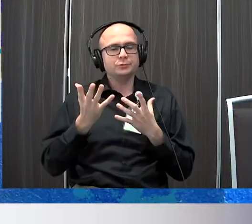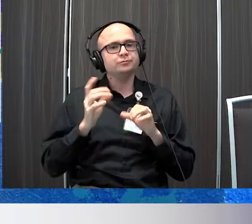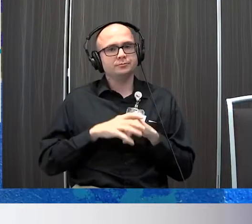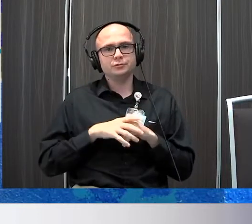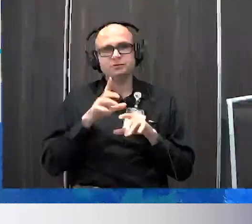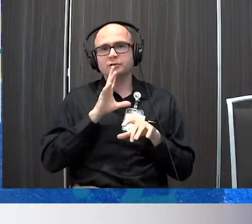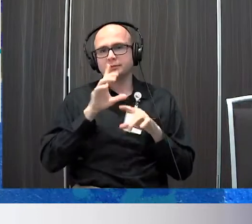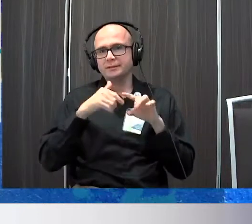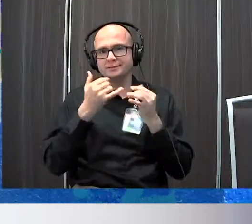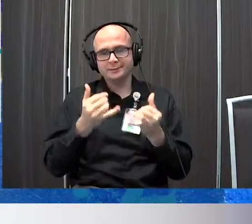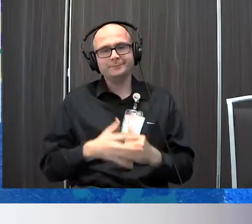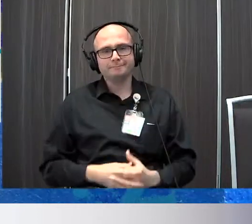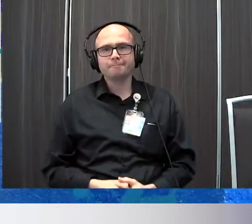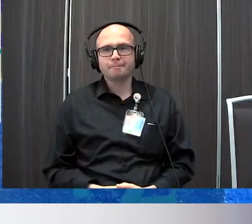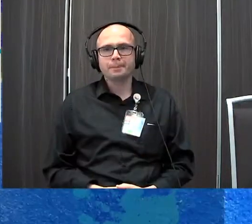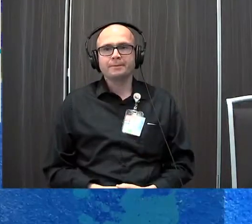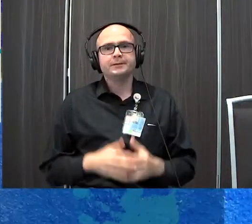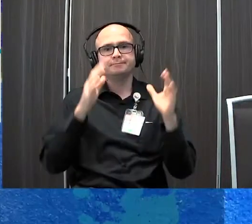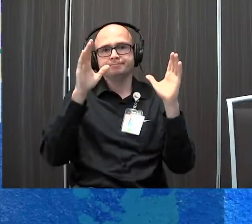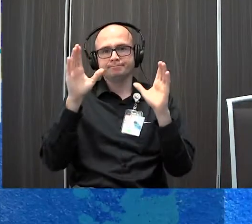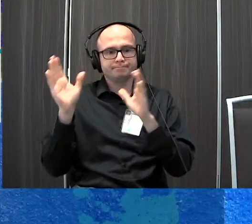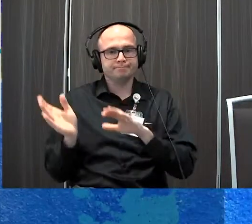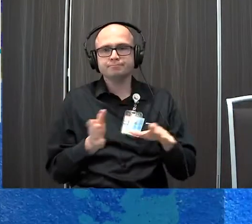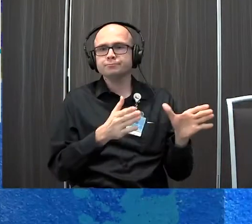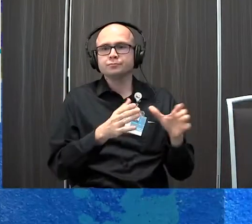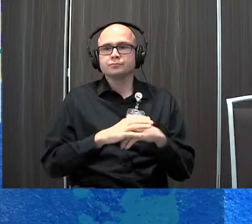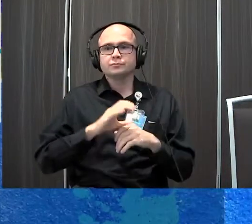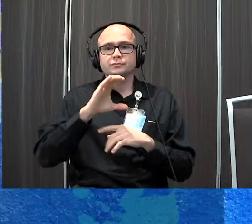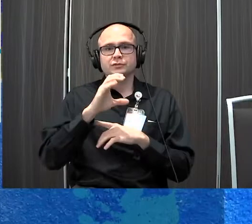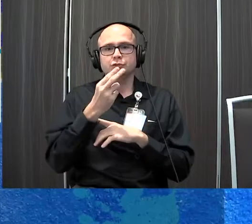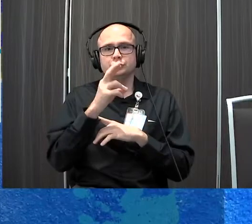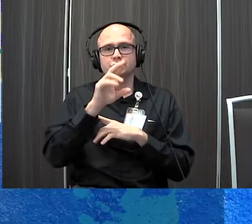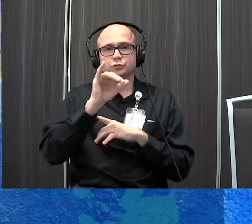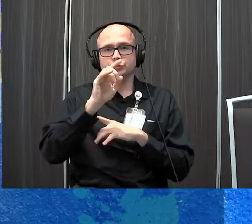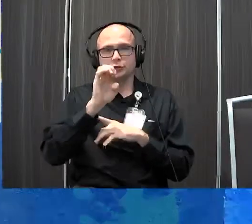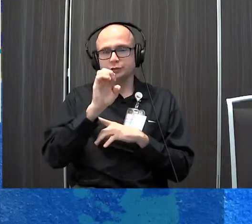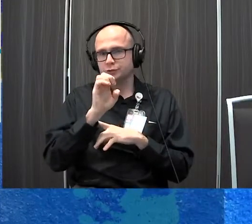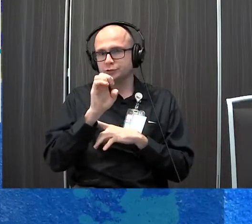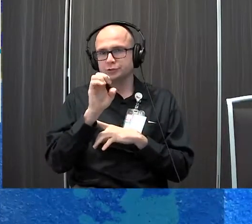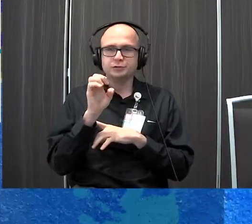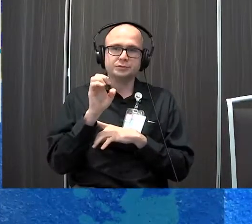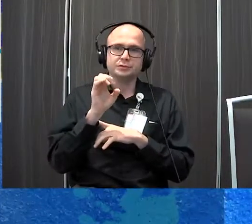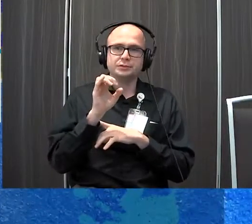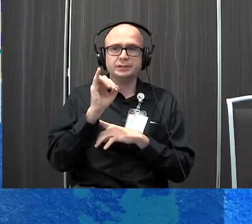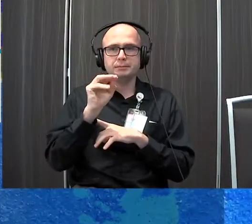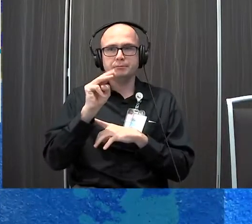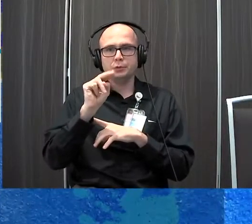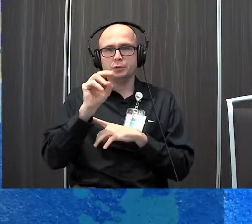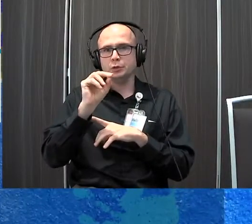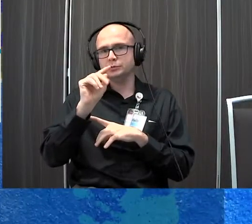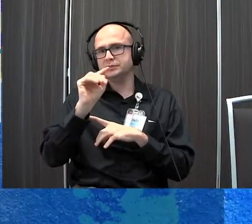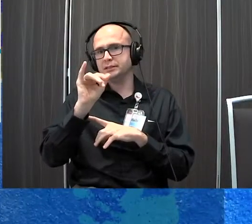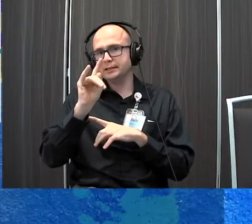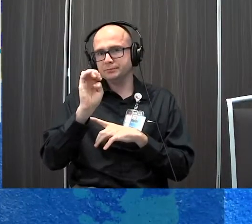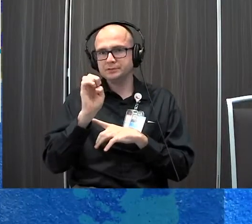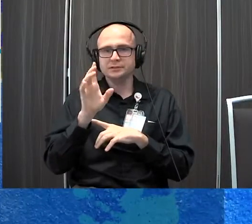today. So moving on, what are the CHARGE immunotypes or immunophenotypes? Phenotype just means